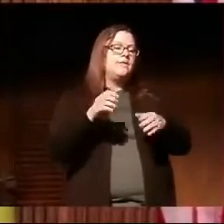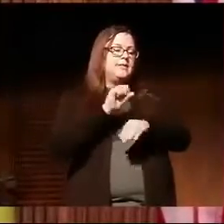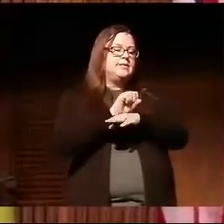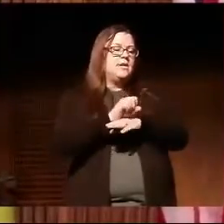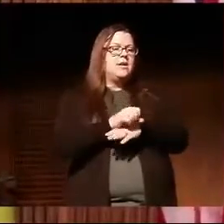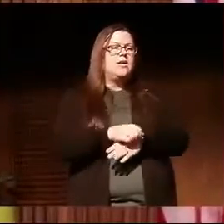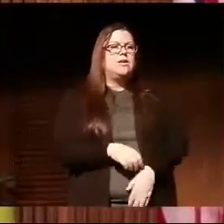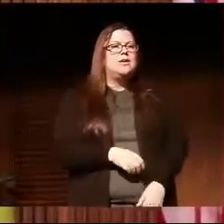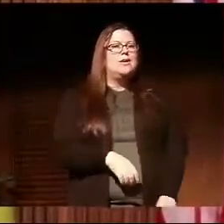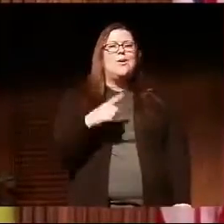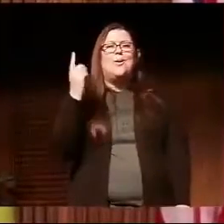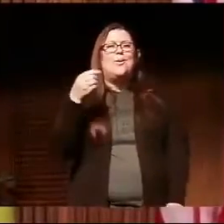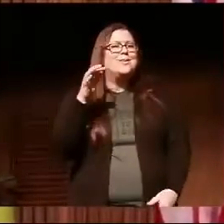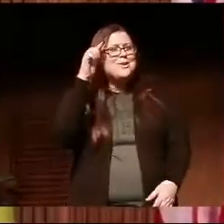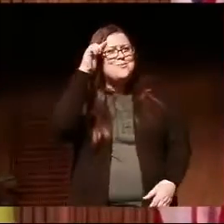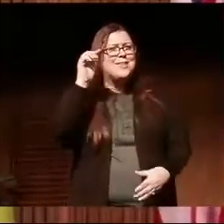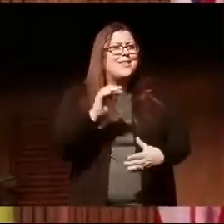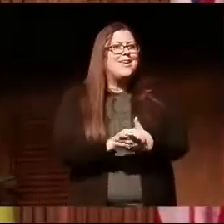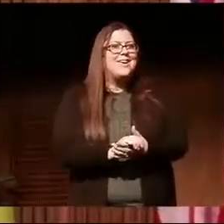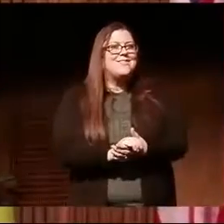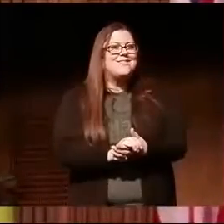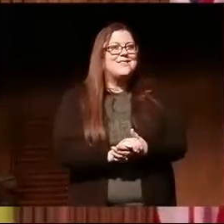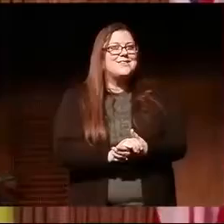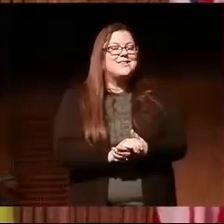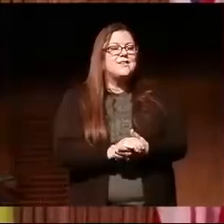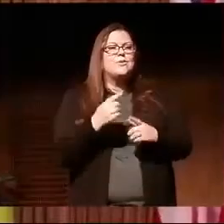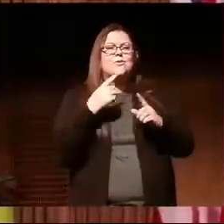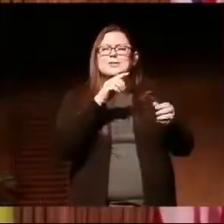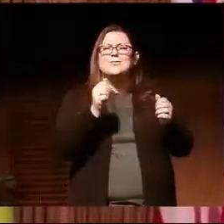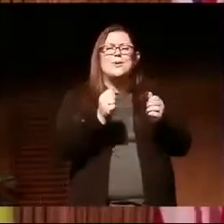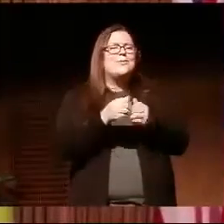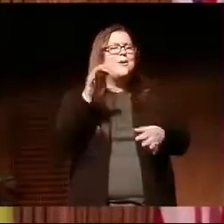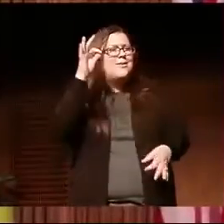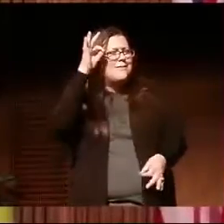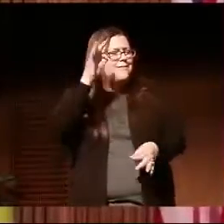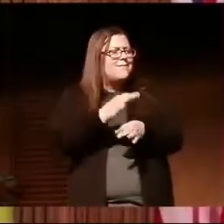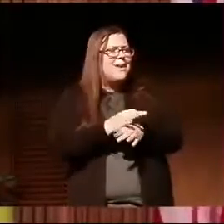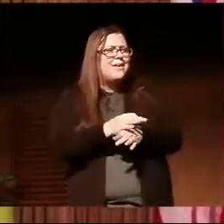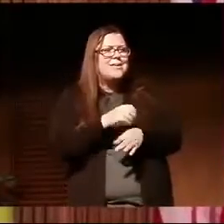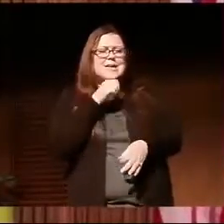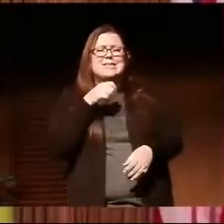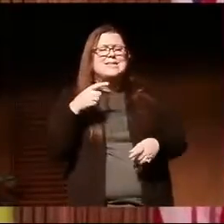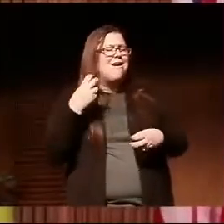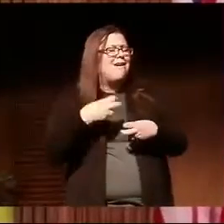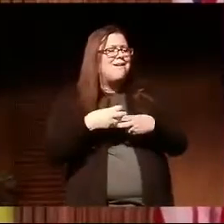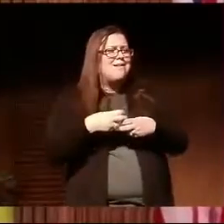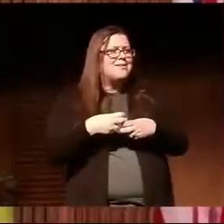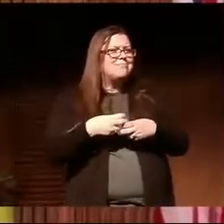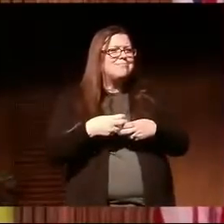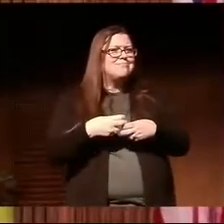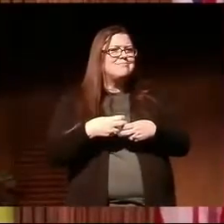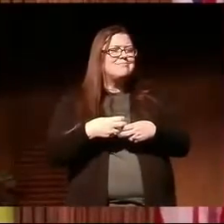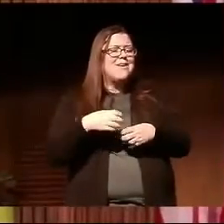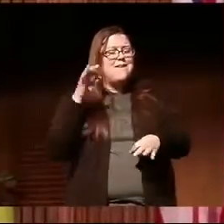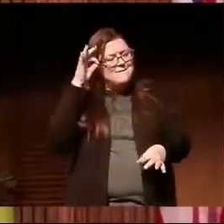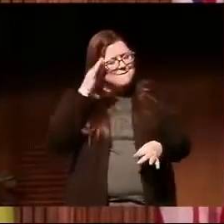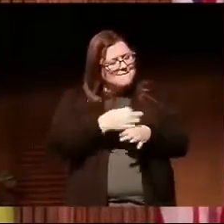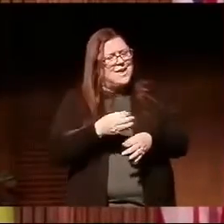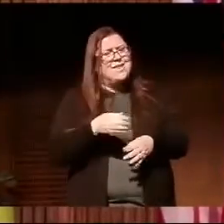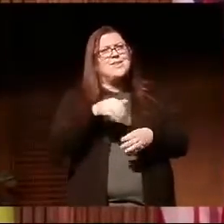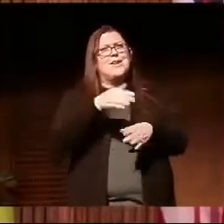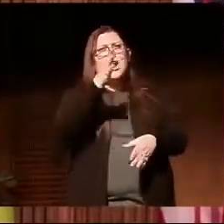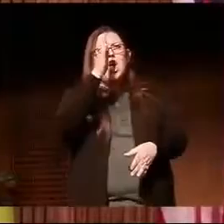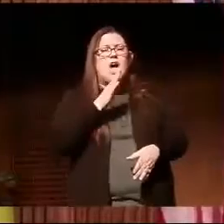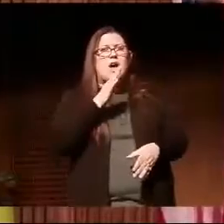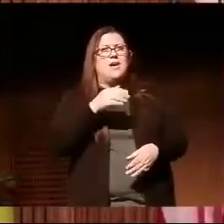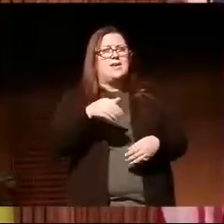It's not a tall order, and yet it is, isn't it? To respond with faith. Faith in God, faith in Christ. By faith, we